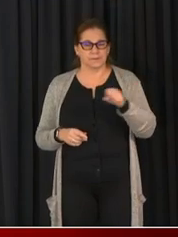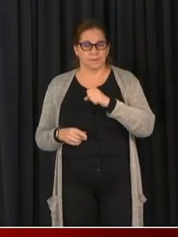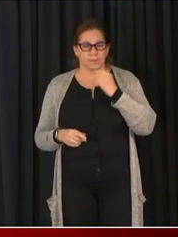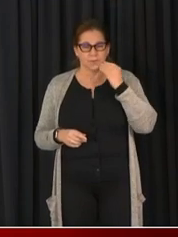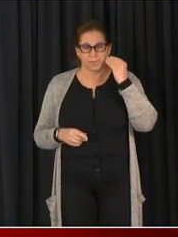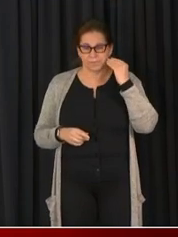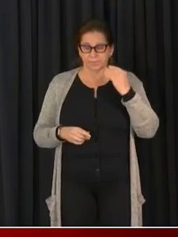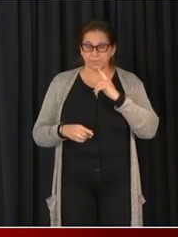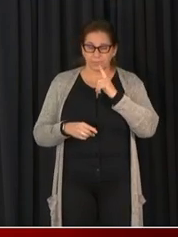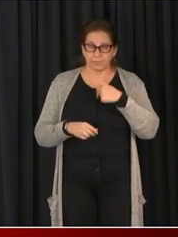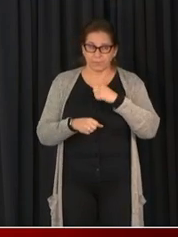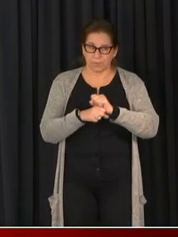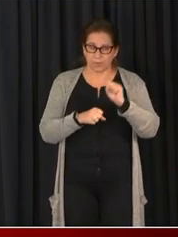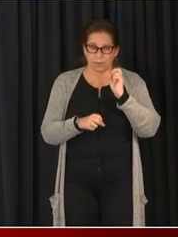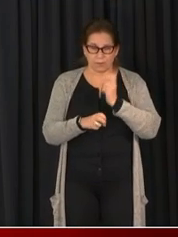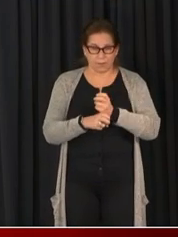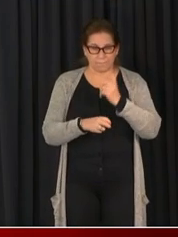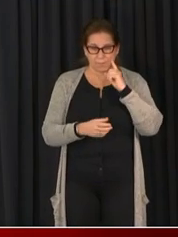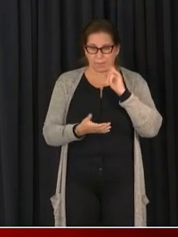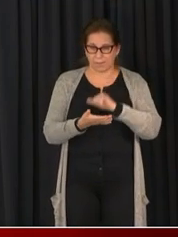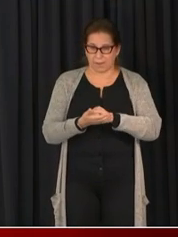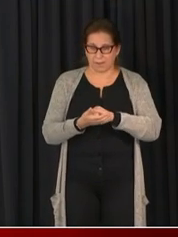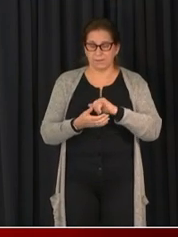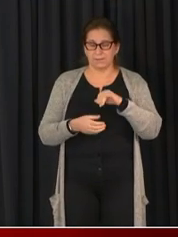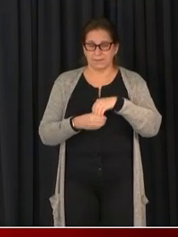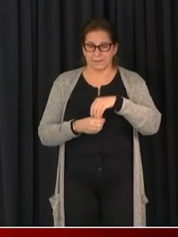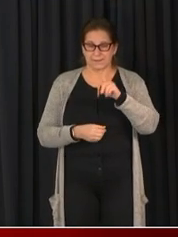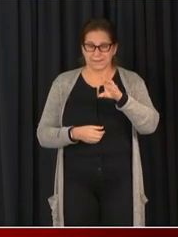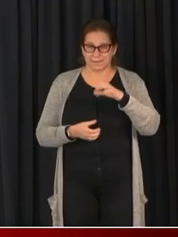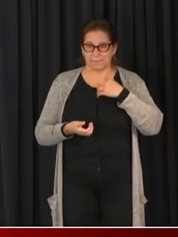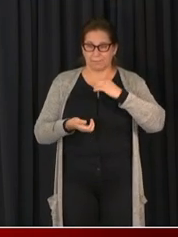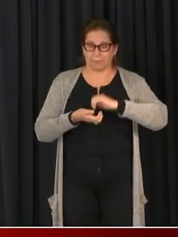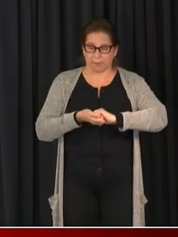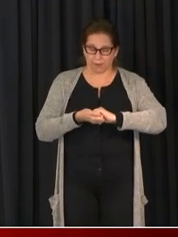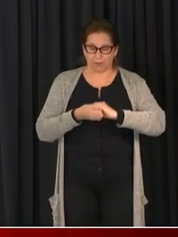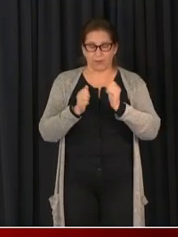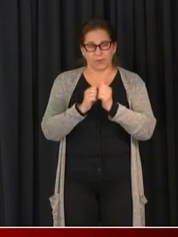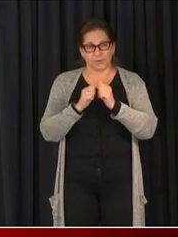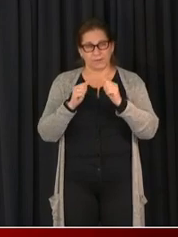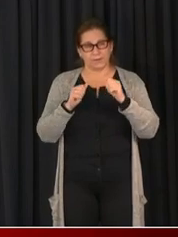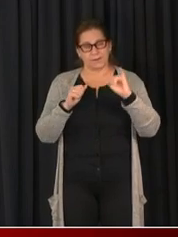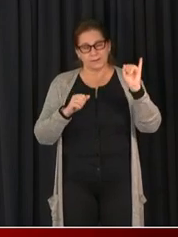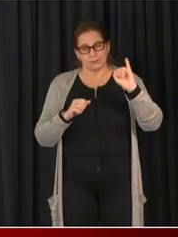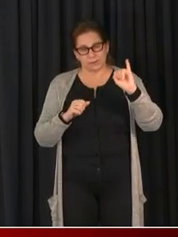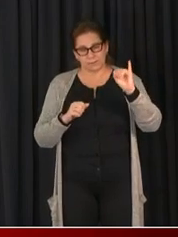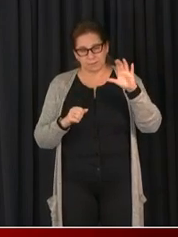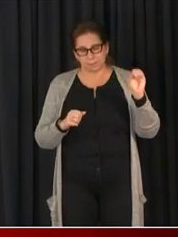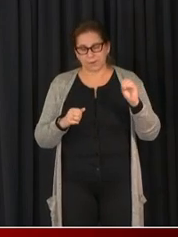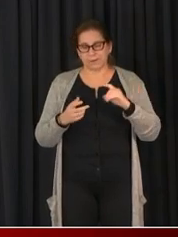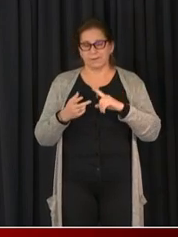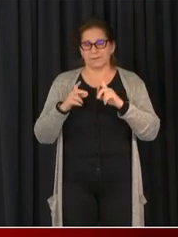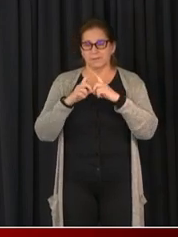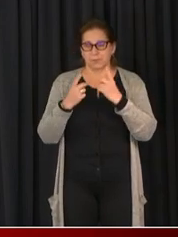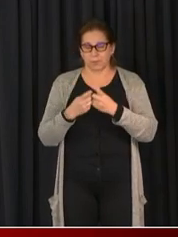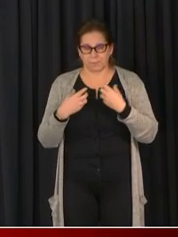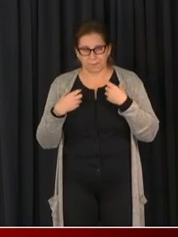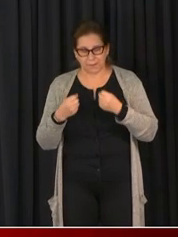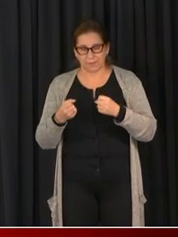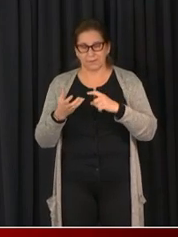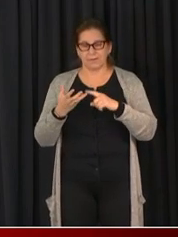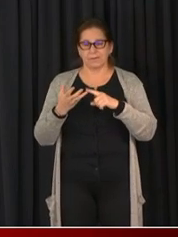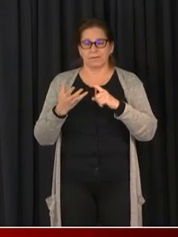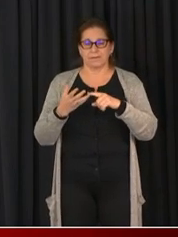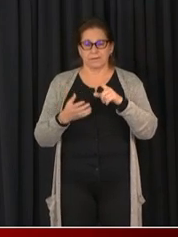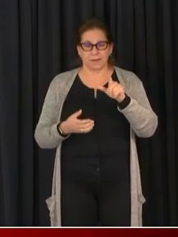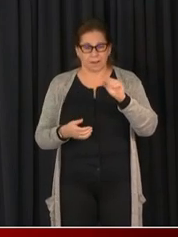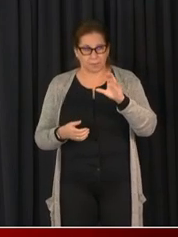in the District of Columbia in partnership with the Department of Insurance, Securities and Banking, the Department of Healthcare Finance, to ensure that our